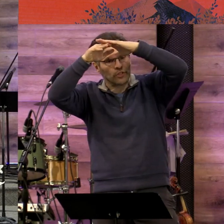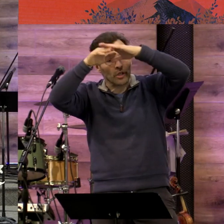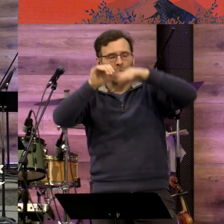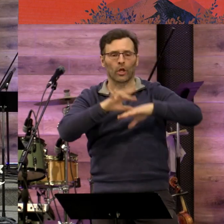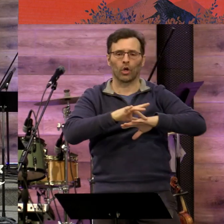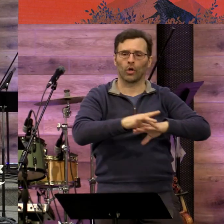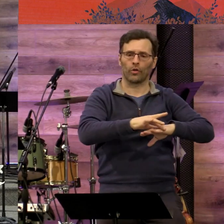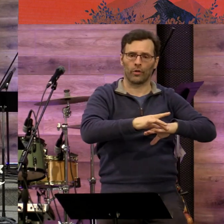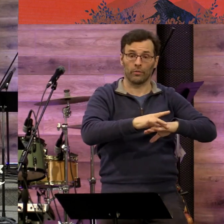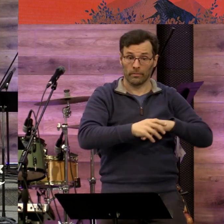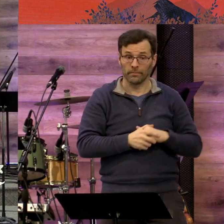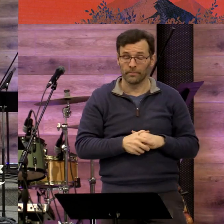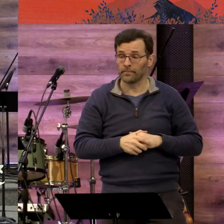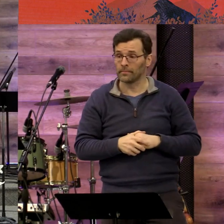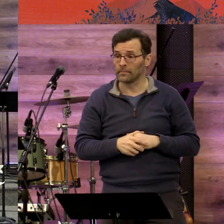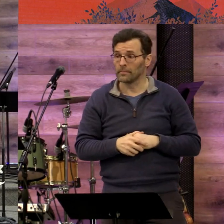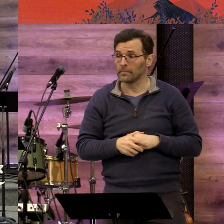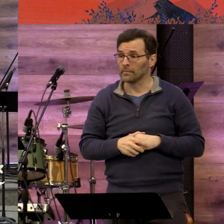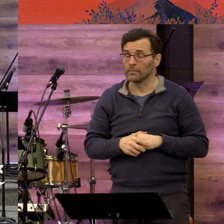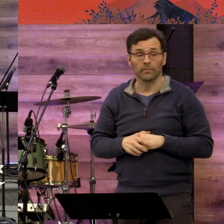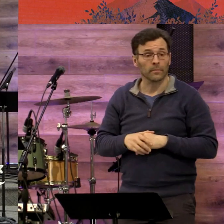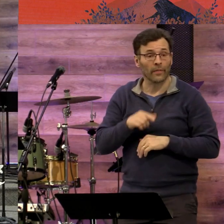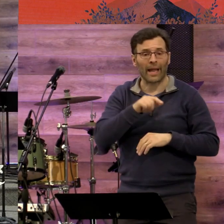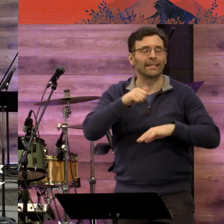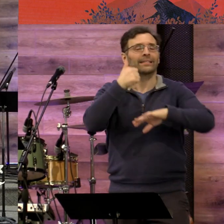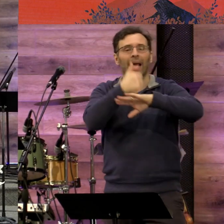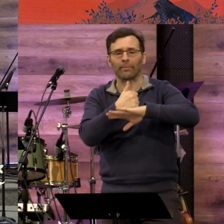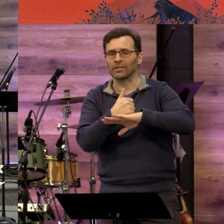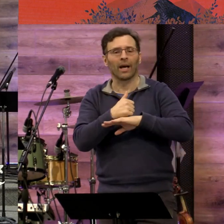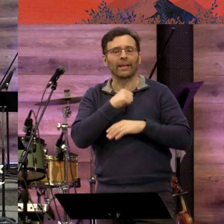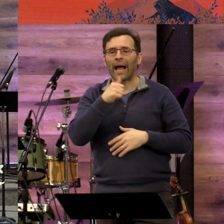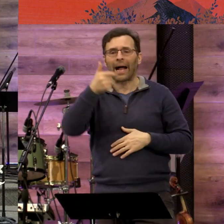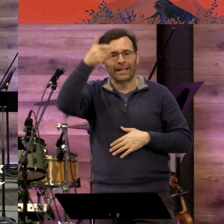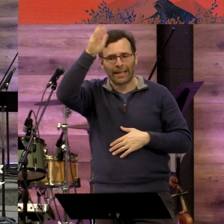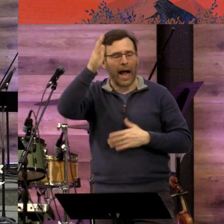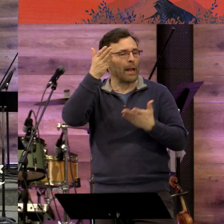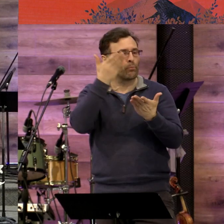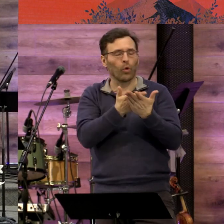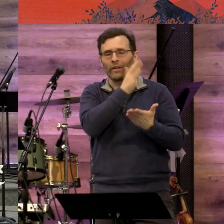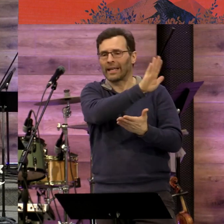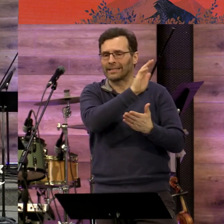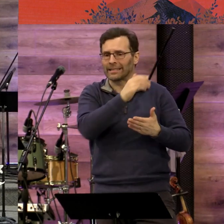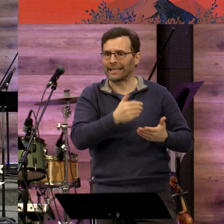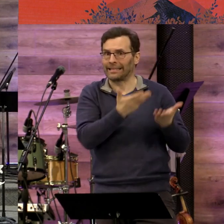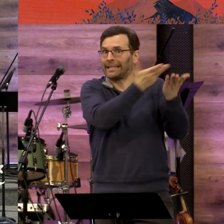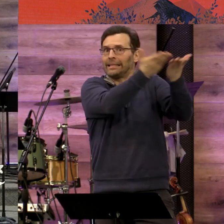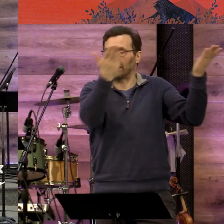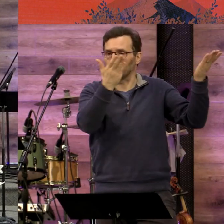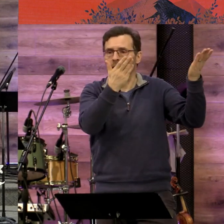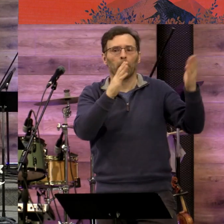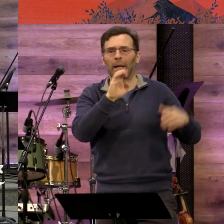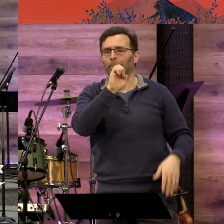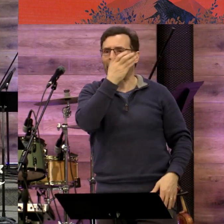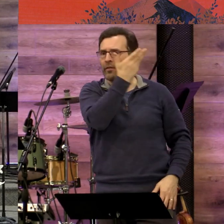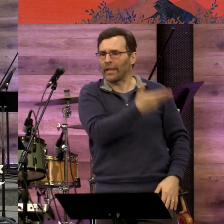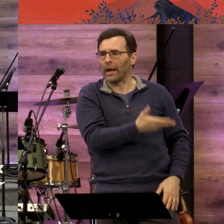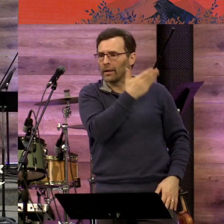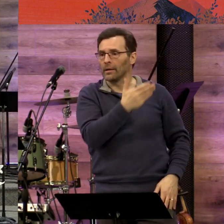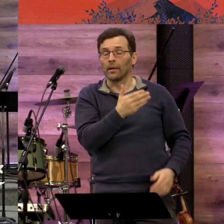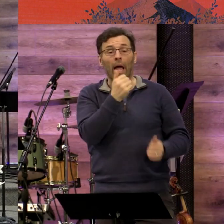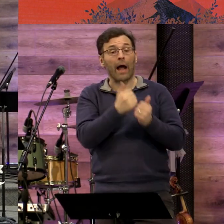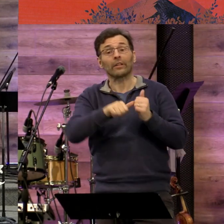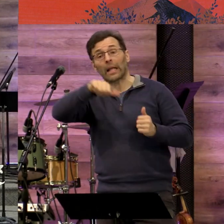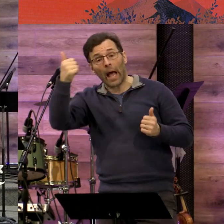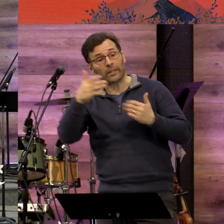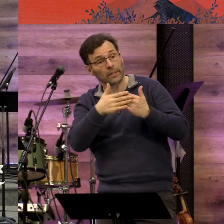the earth. It establishes not God proving his existence, but merely being there. And